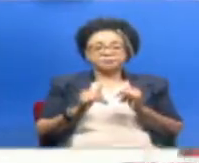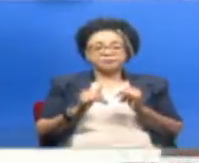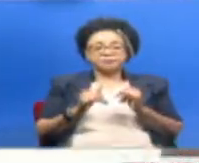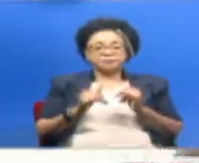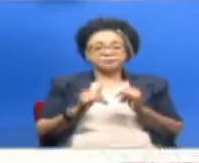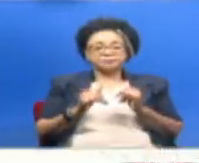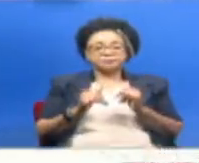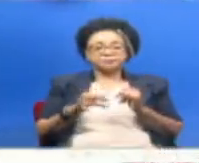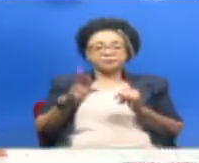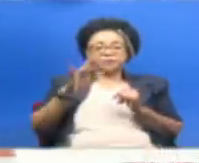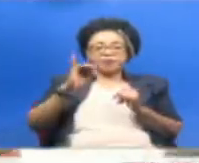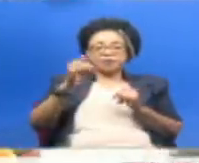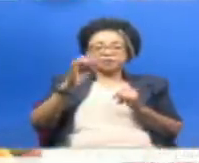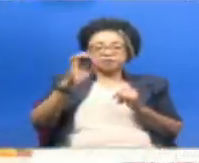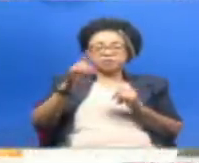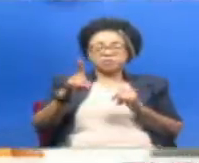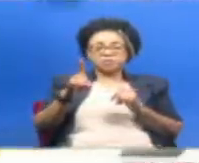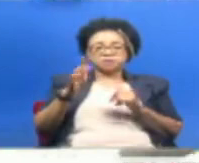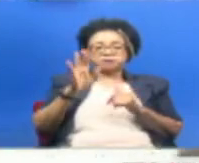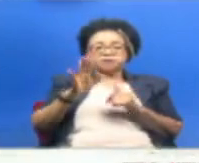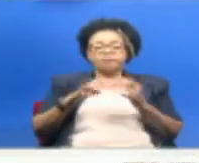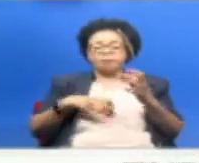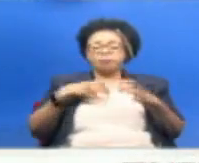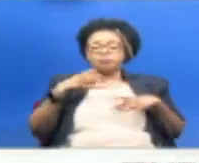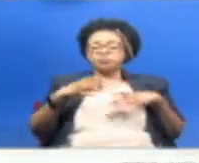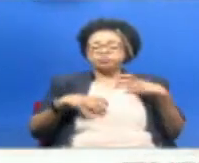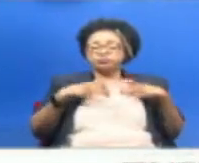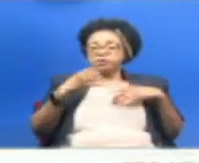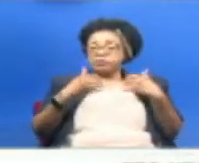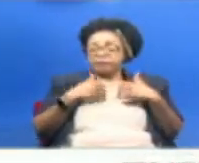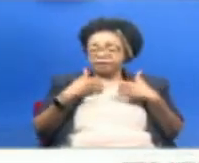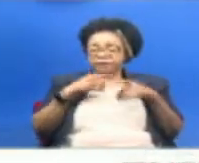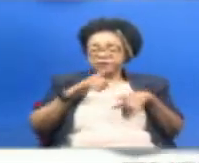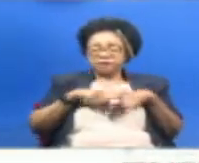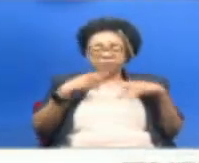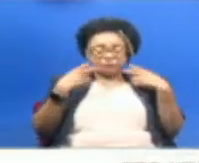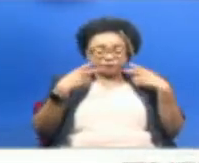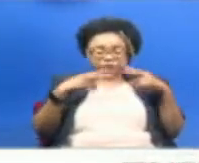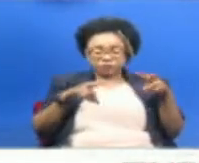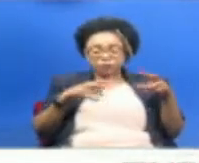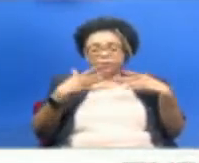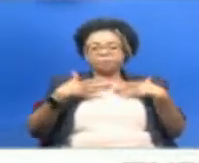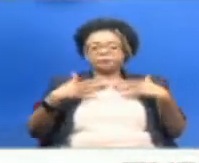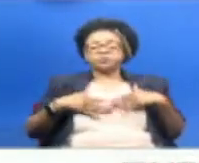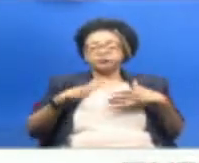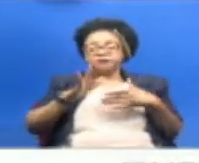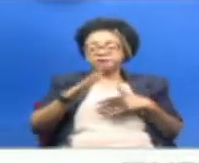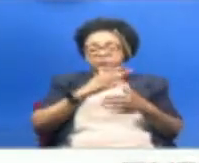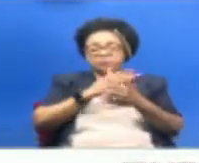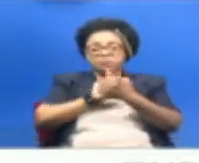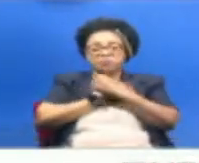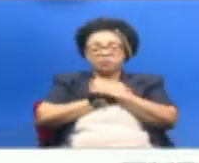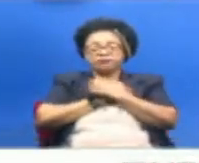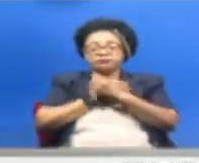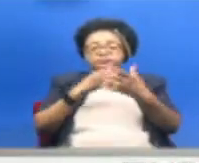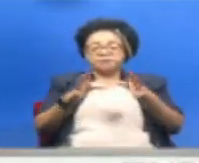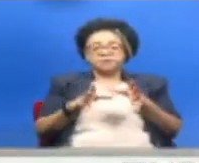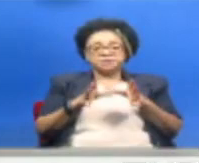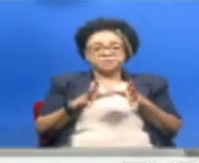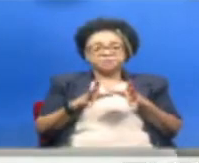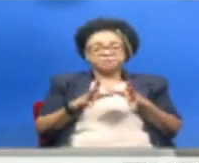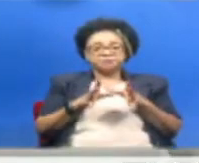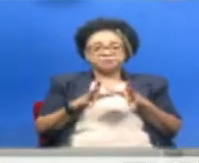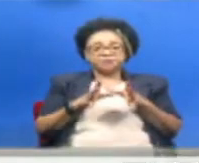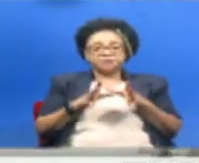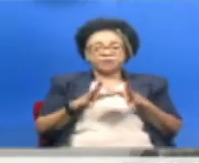Richard Kirui was overwhelmed with emotions after viewing the body of his loved ones at the St. Vincent Hospital mortuary in Muhoroni. His